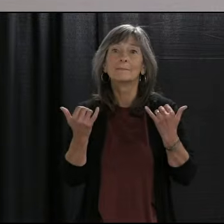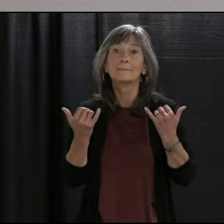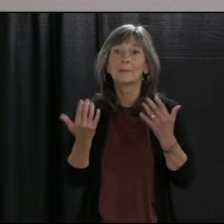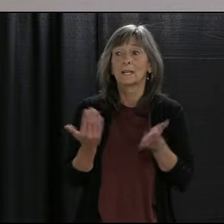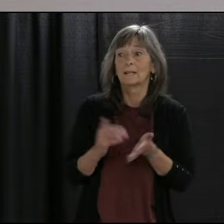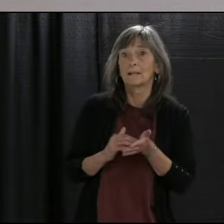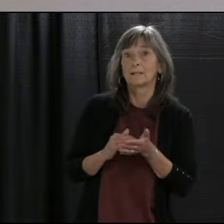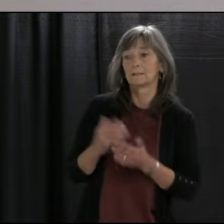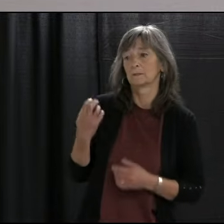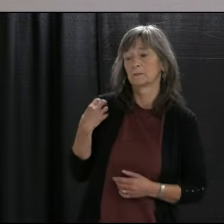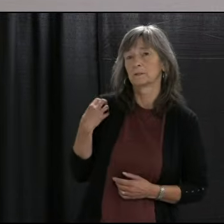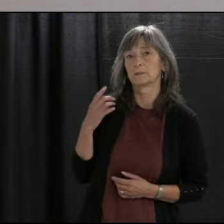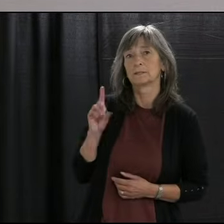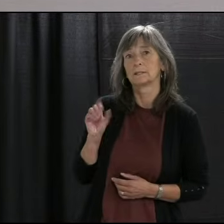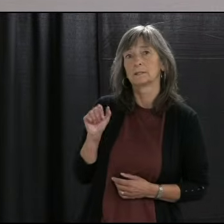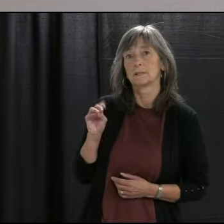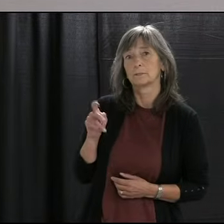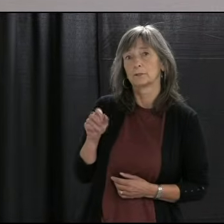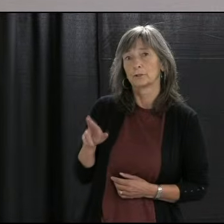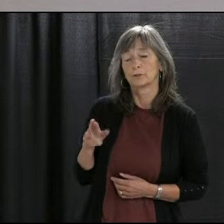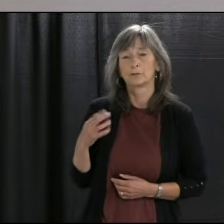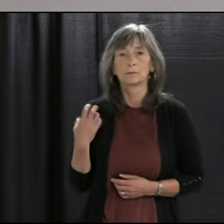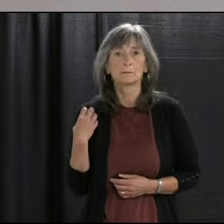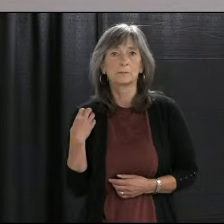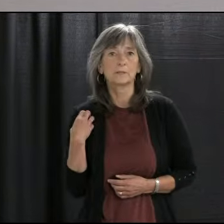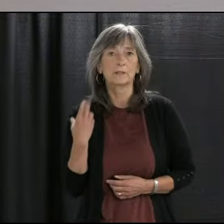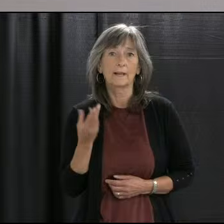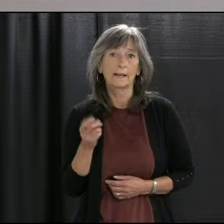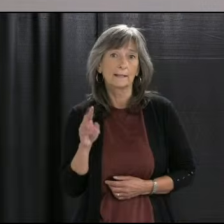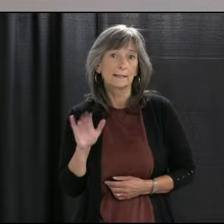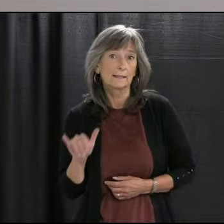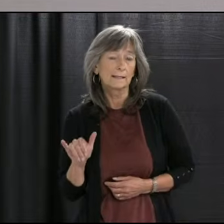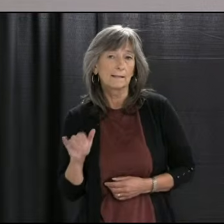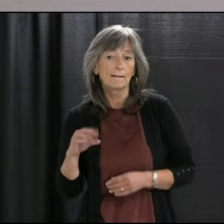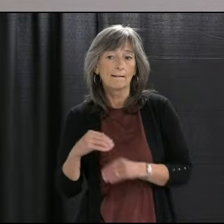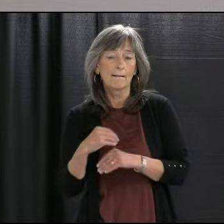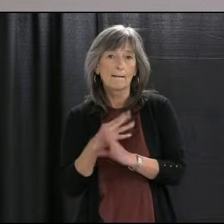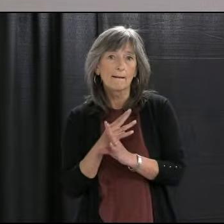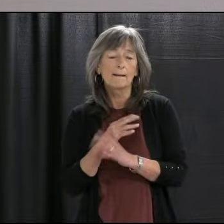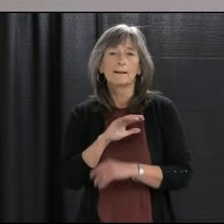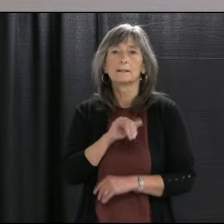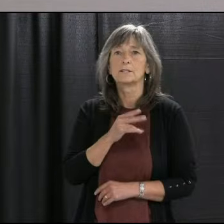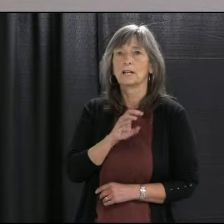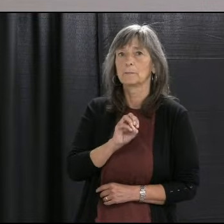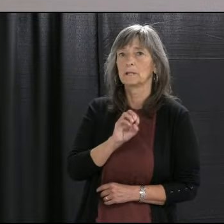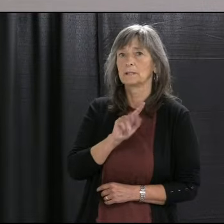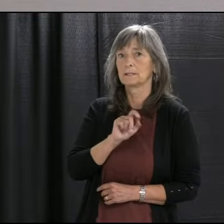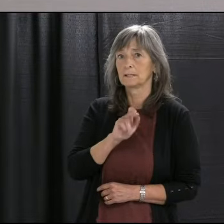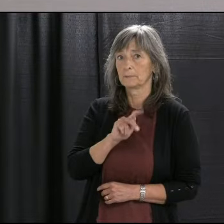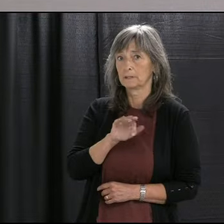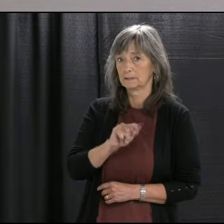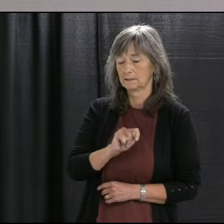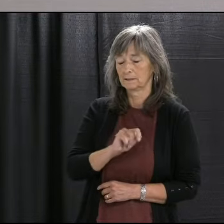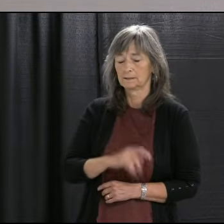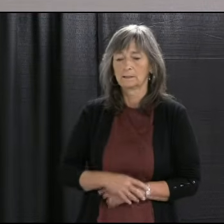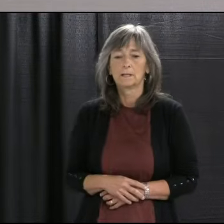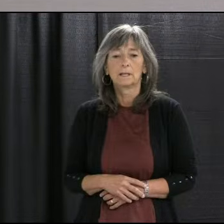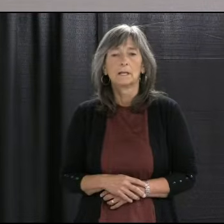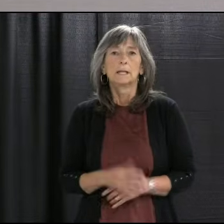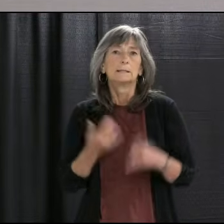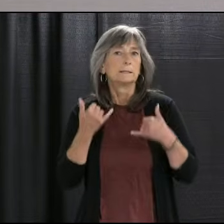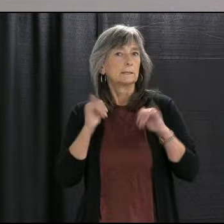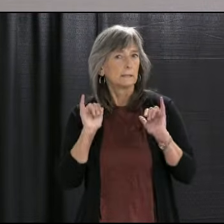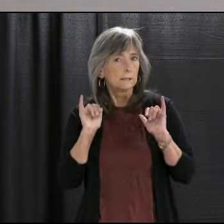is Minister Dempster, Minister Haggie online, and Deputy Minister of Forestry Jamie Chippett. Of course, we are still